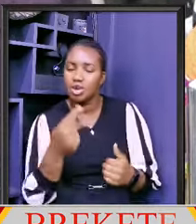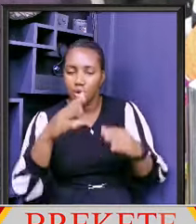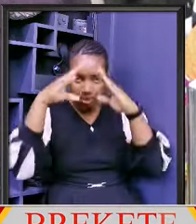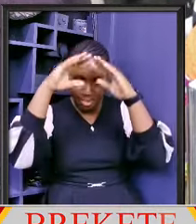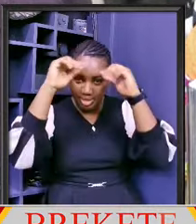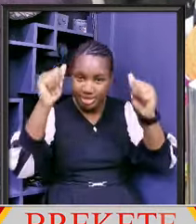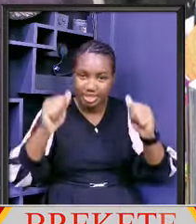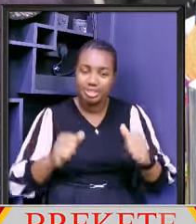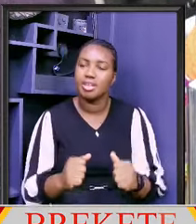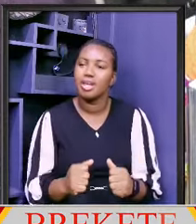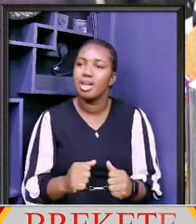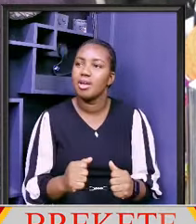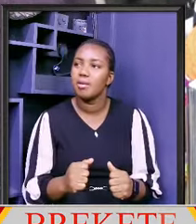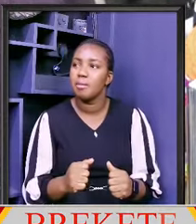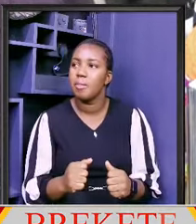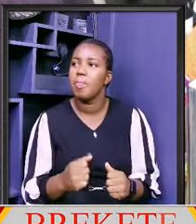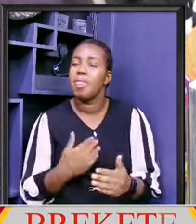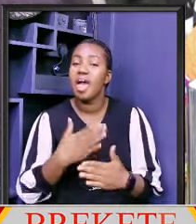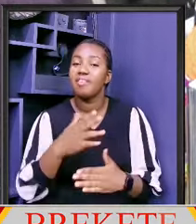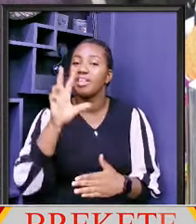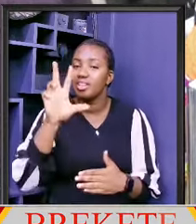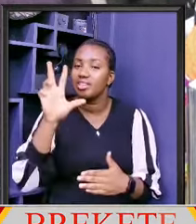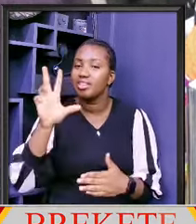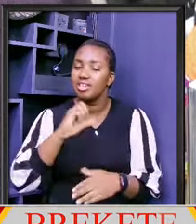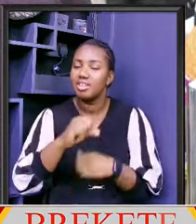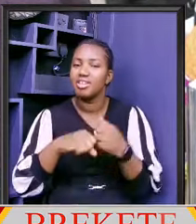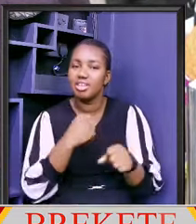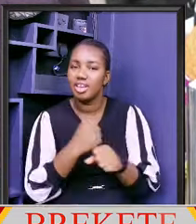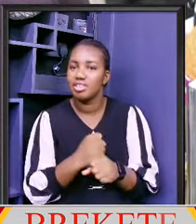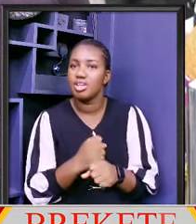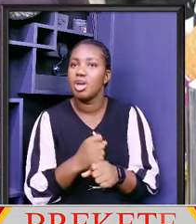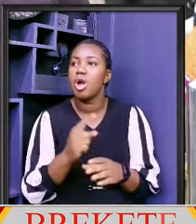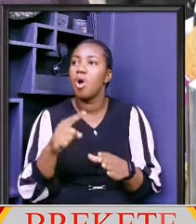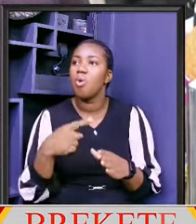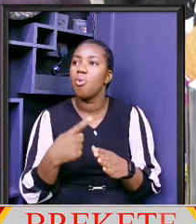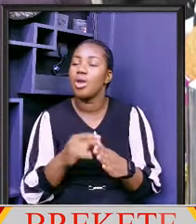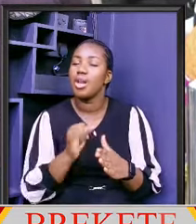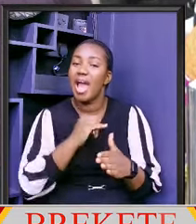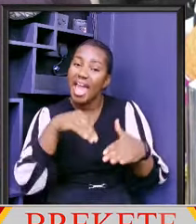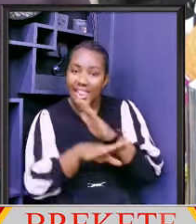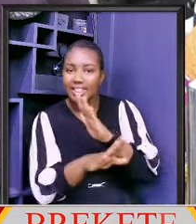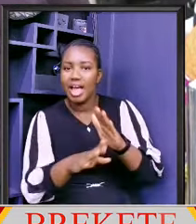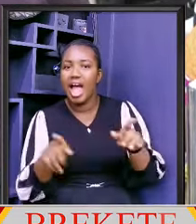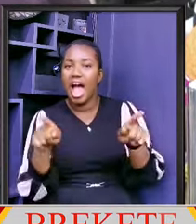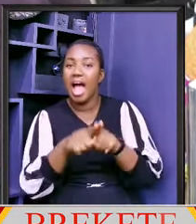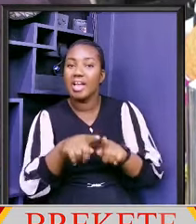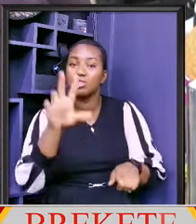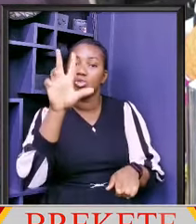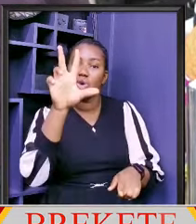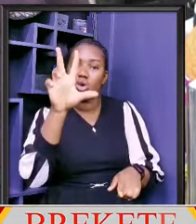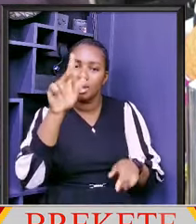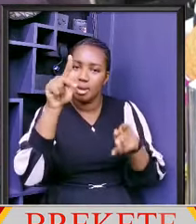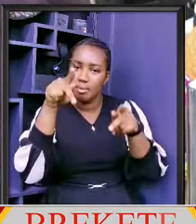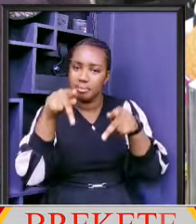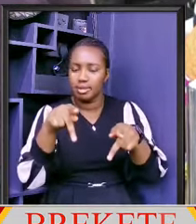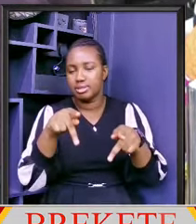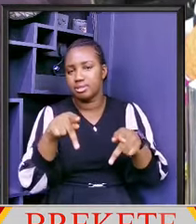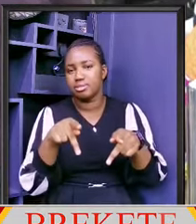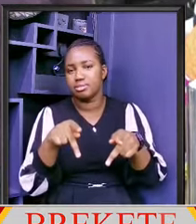left. When I enter after three years. Mm-hmm. When I enter as the third person, 1 week,